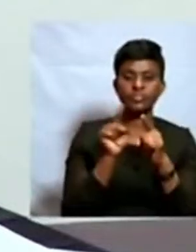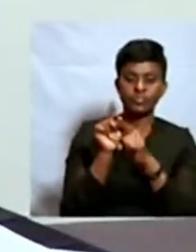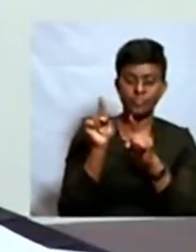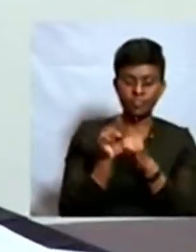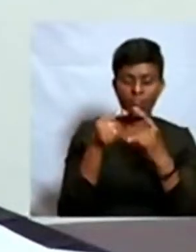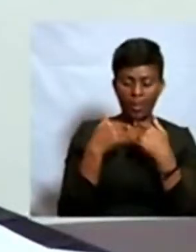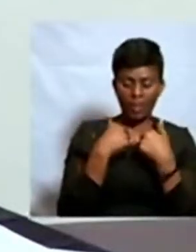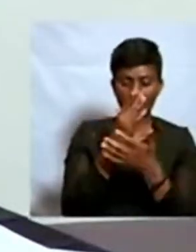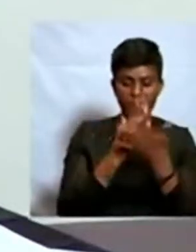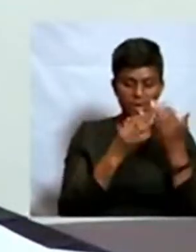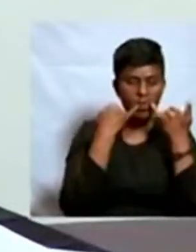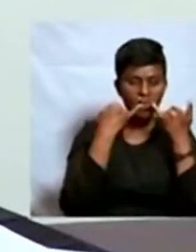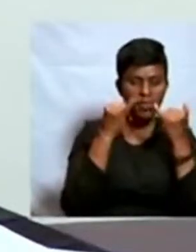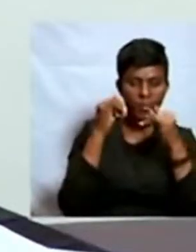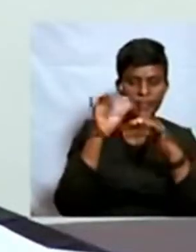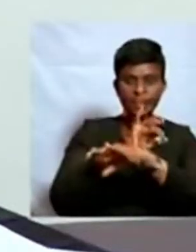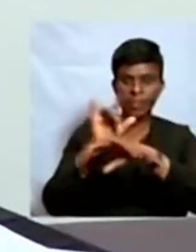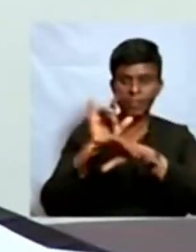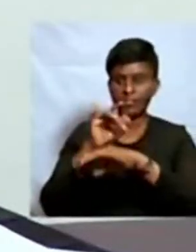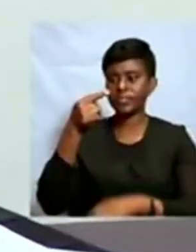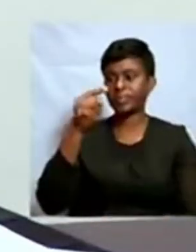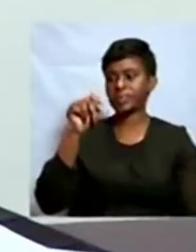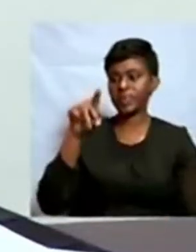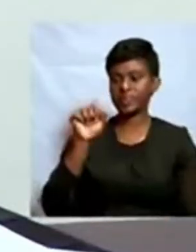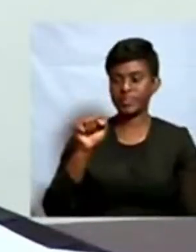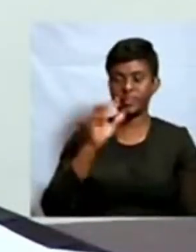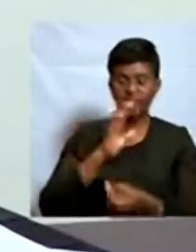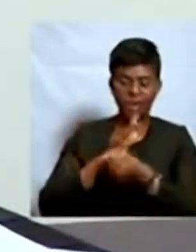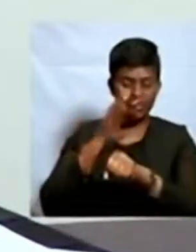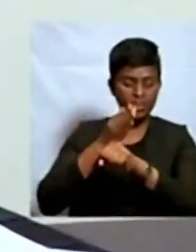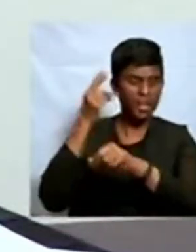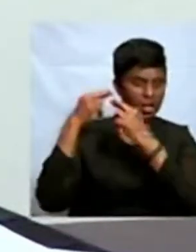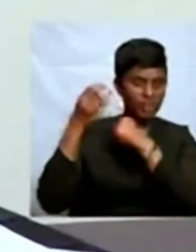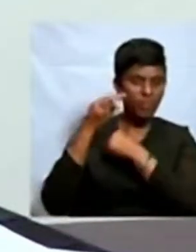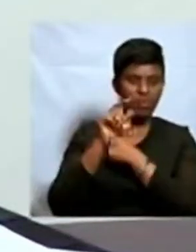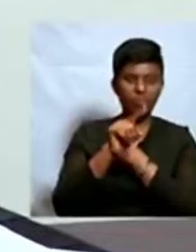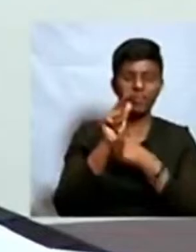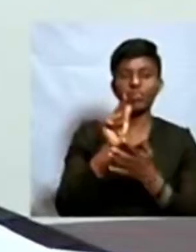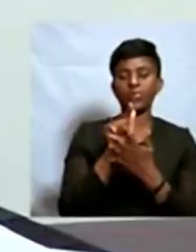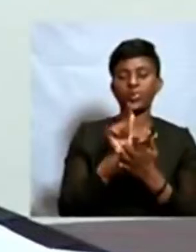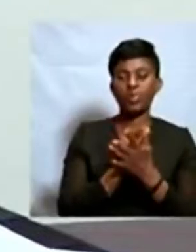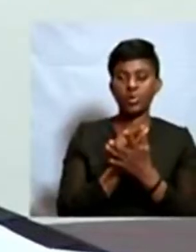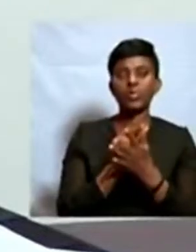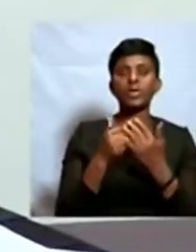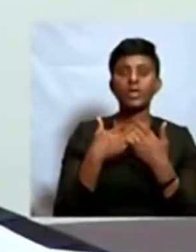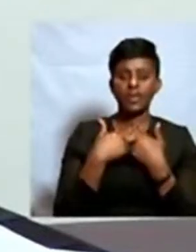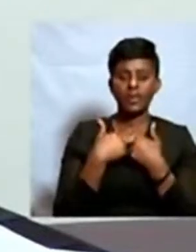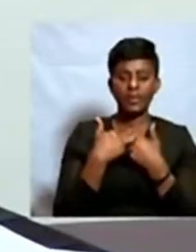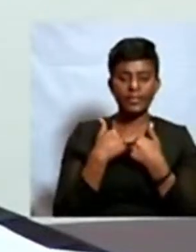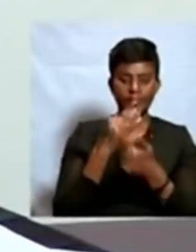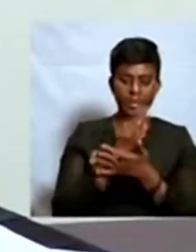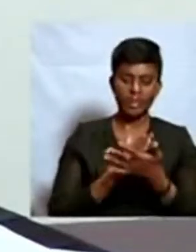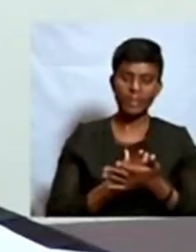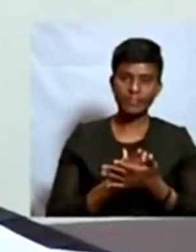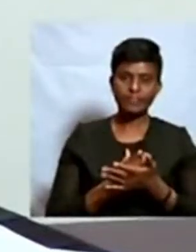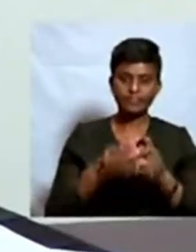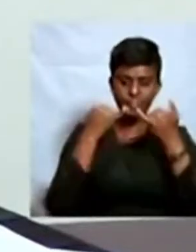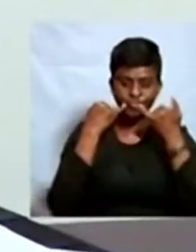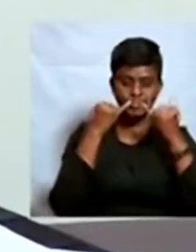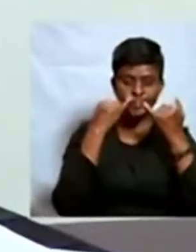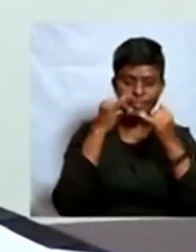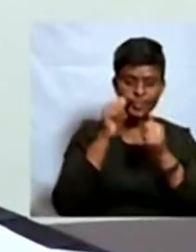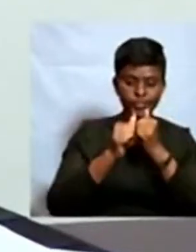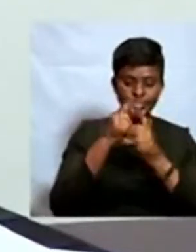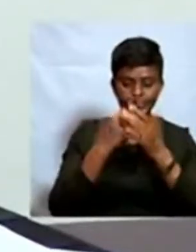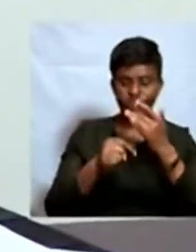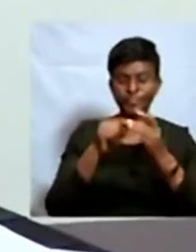some information gaps which are noted upon review of the Act. There was some information that